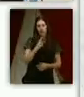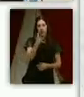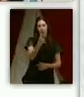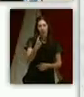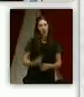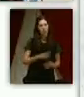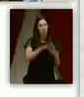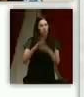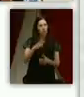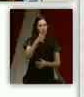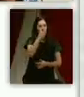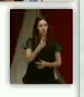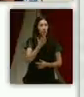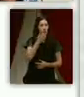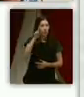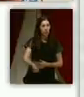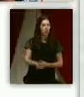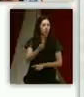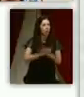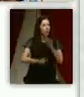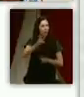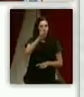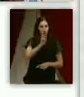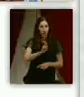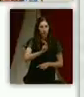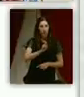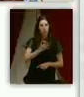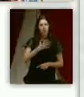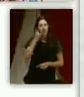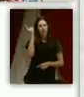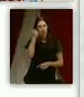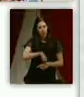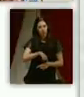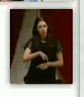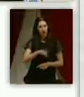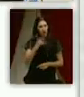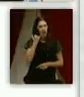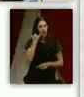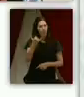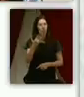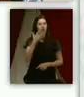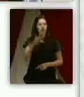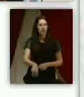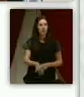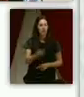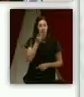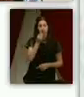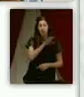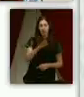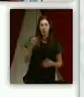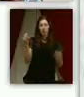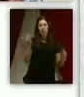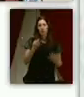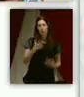Every contact should have an image. So, for example, if we have one individual with memory loss, they will know